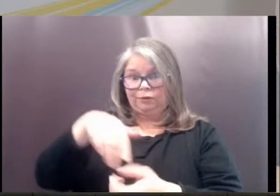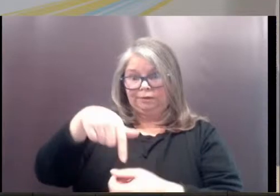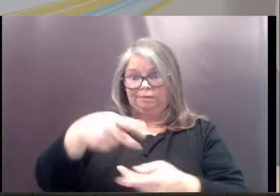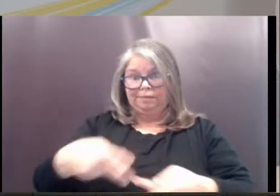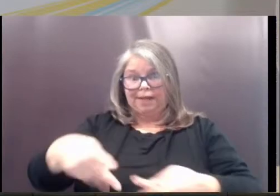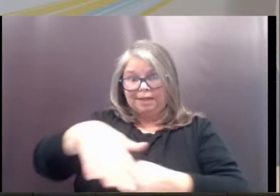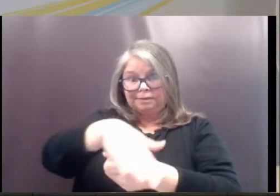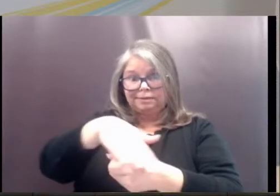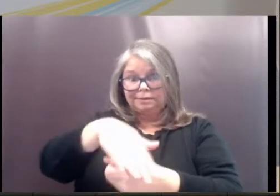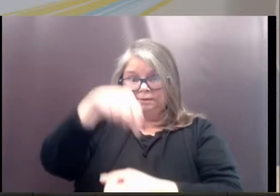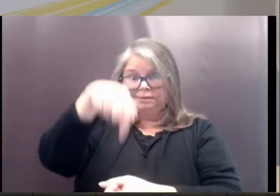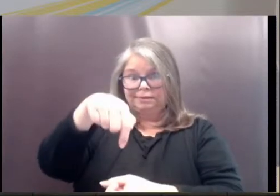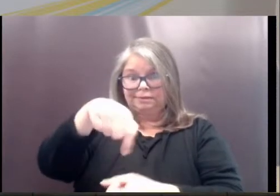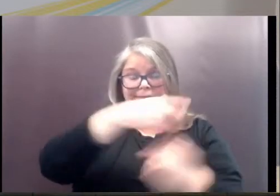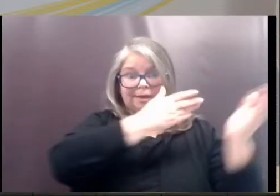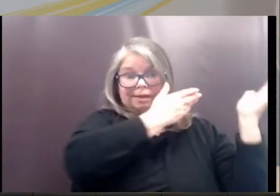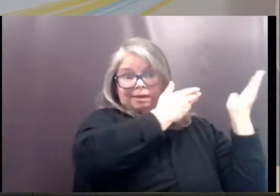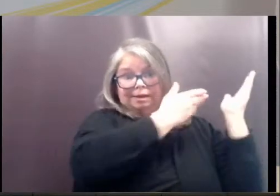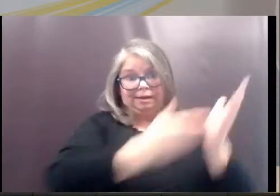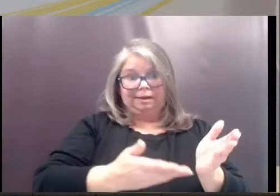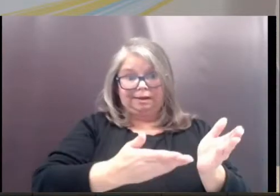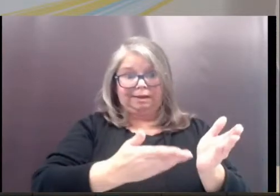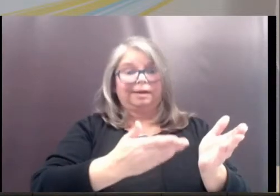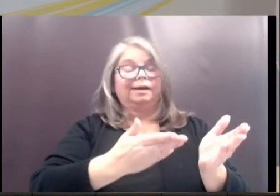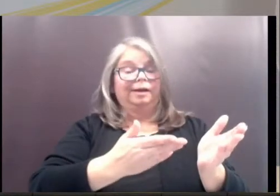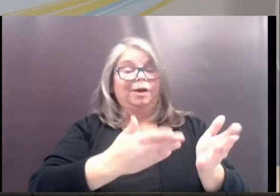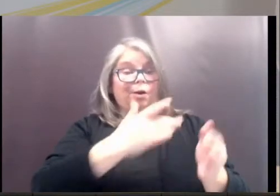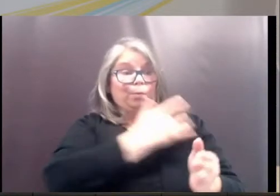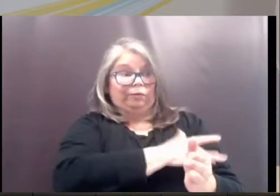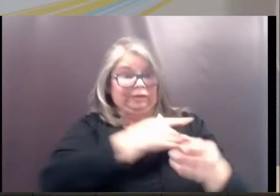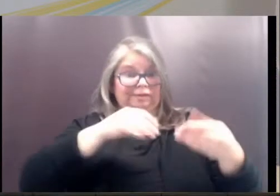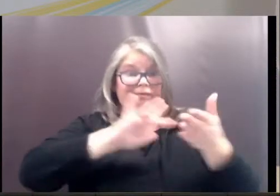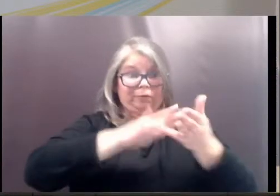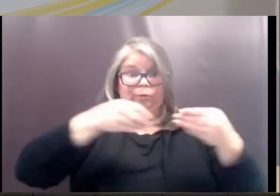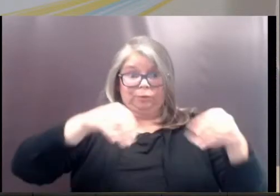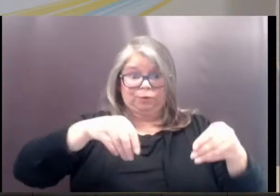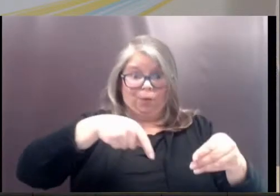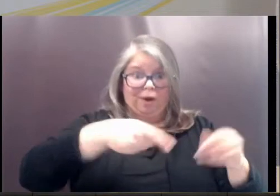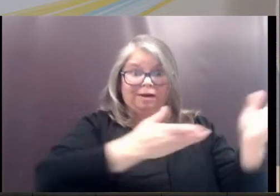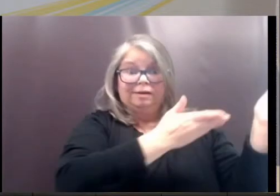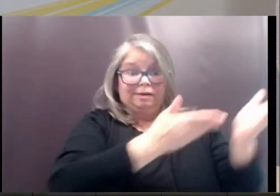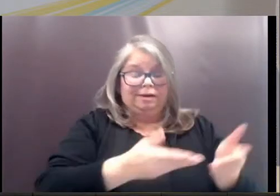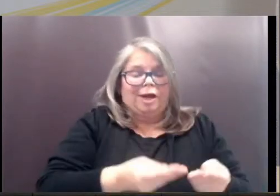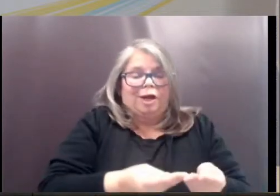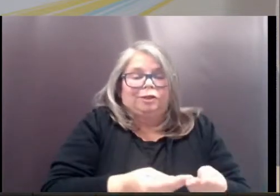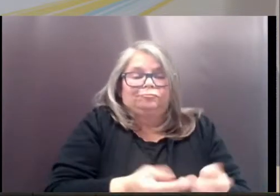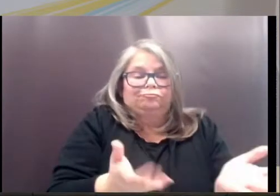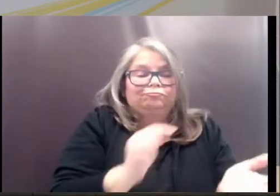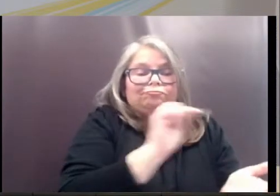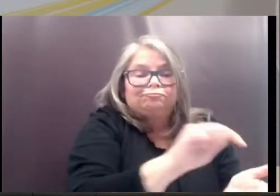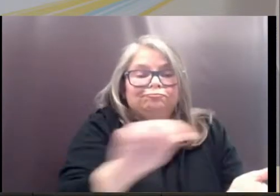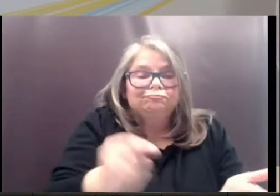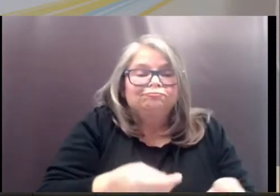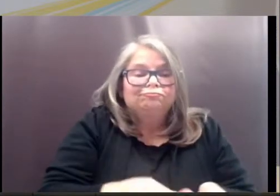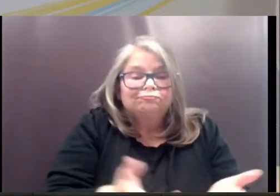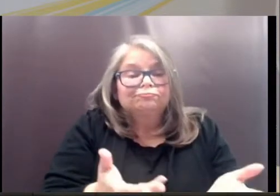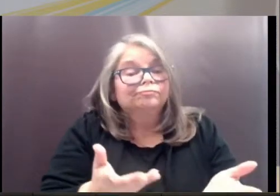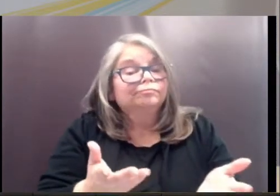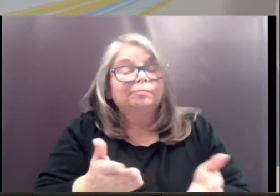then go out to various immunizers, whether it's public health